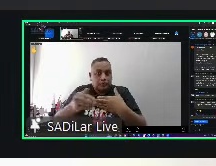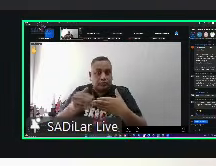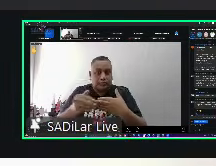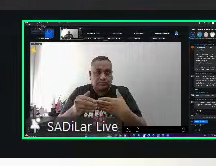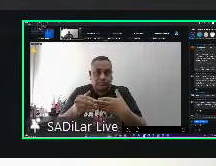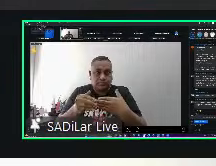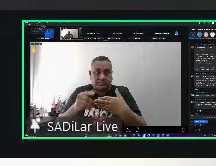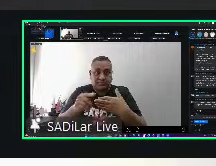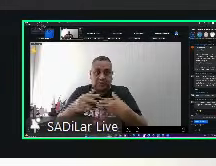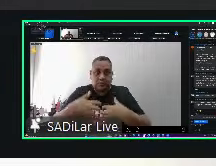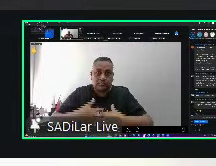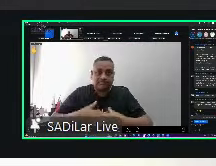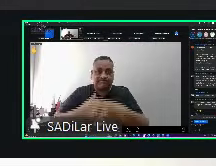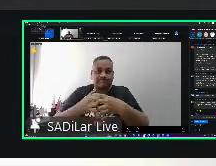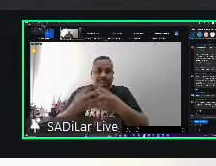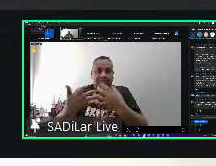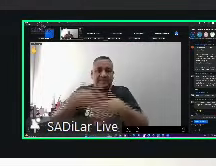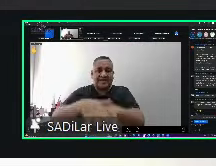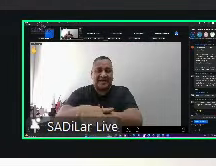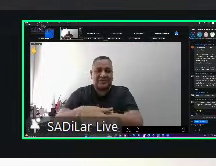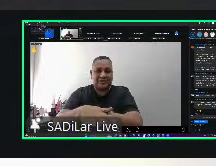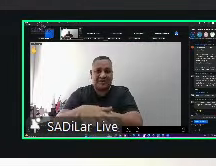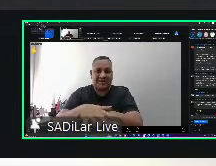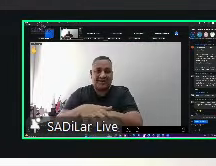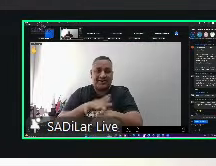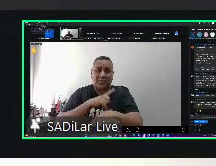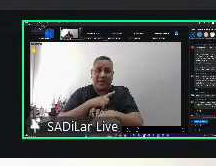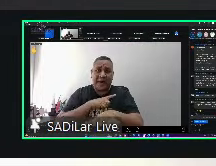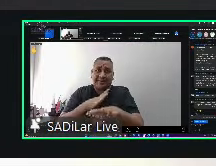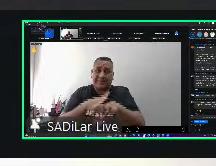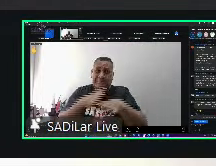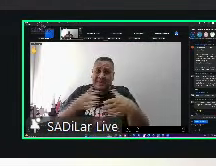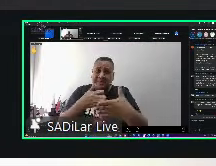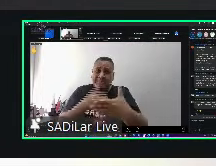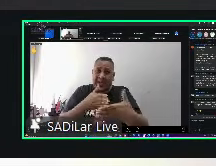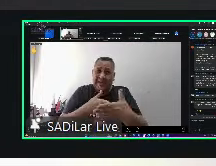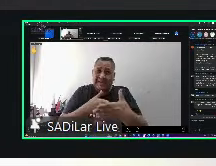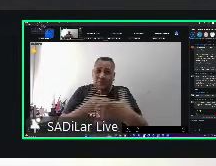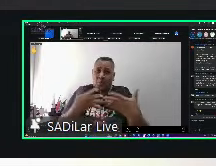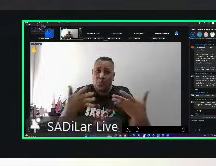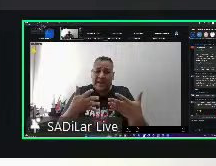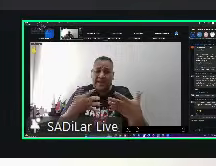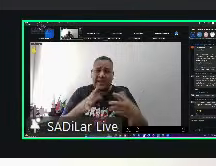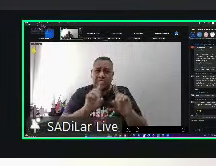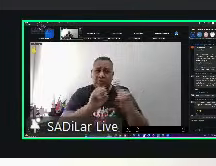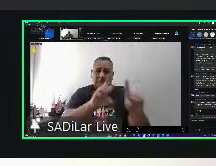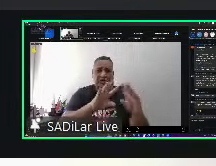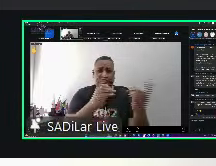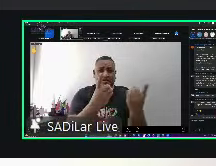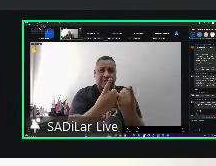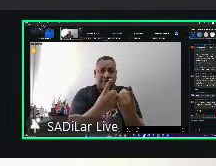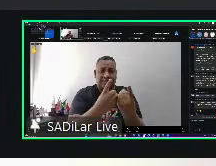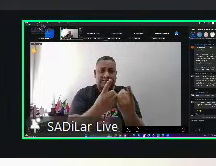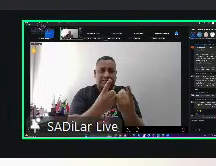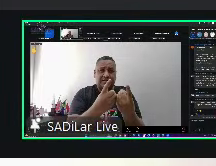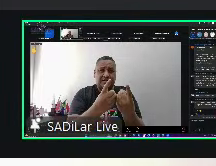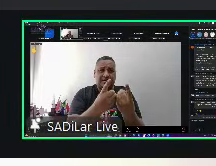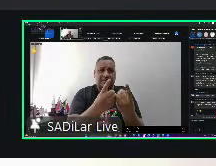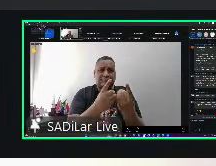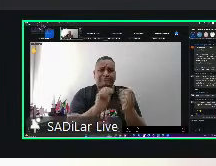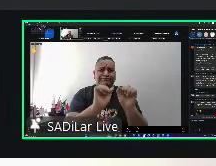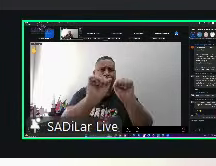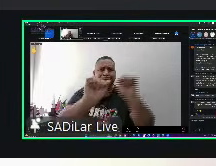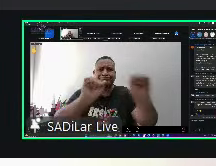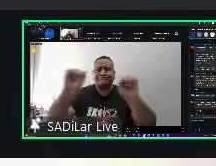my question is, how soon do you think the bank will be established? Because there's many barriers that we are still